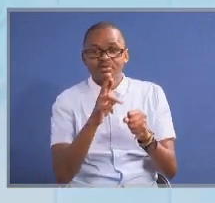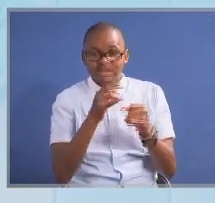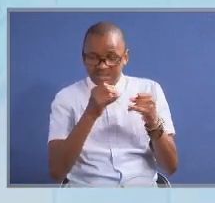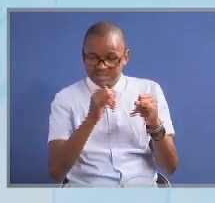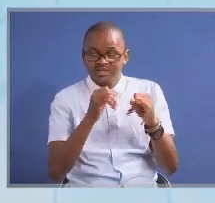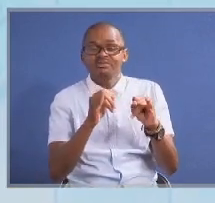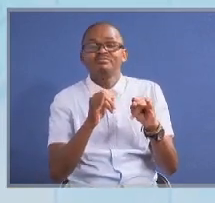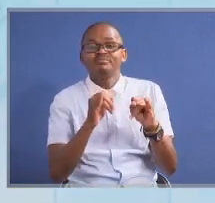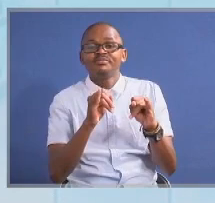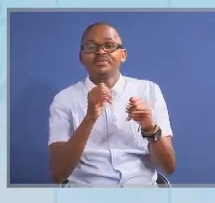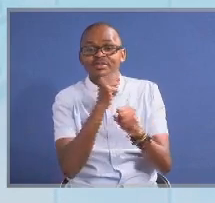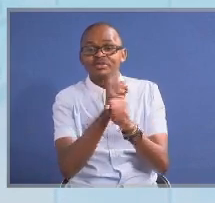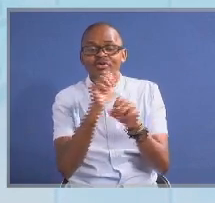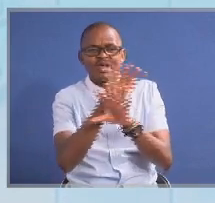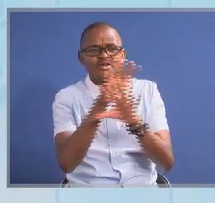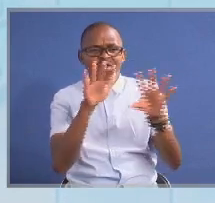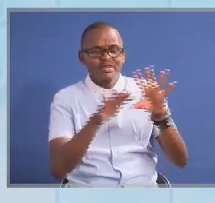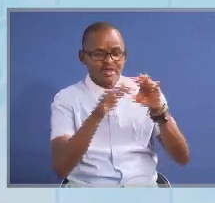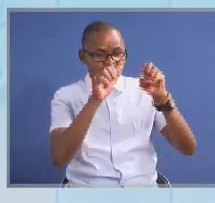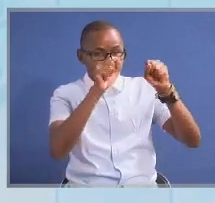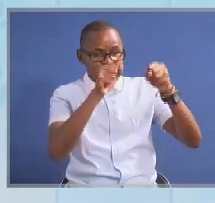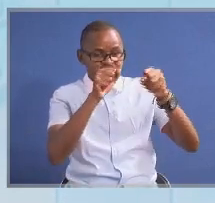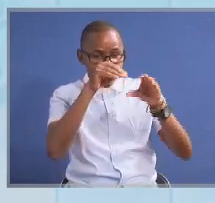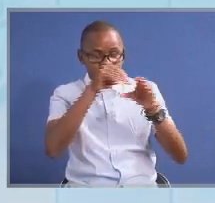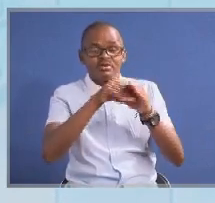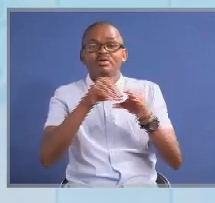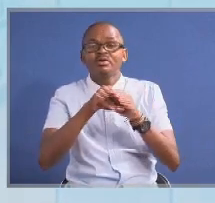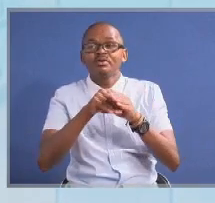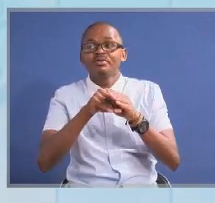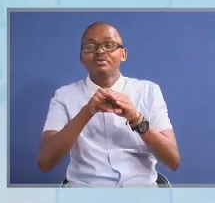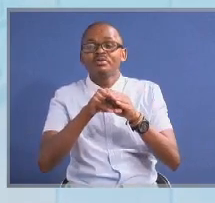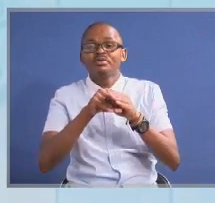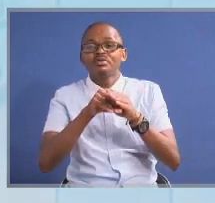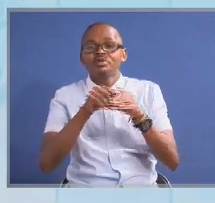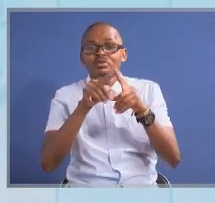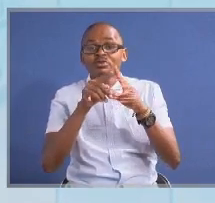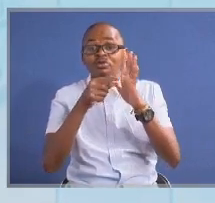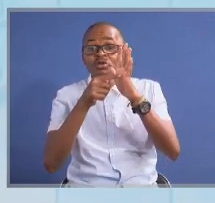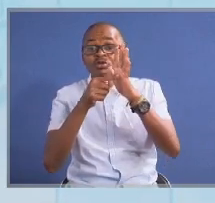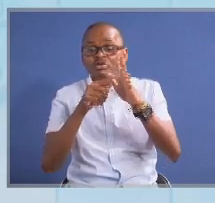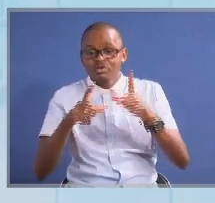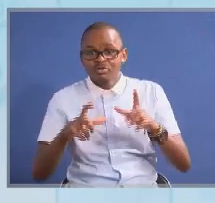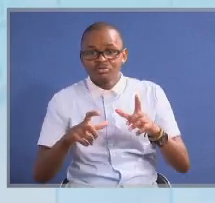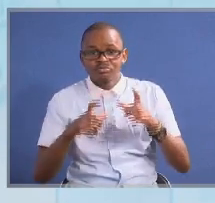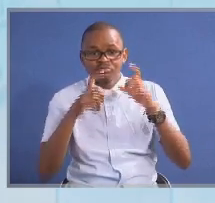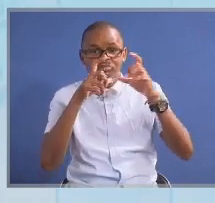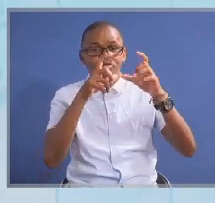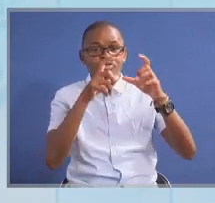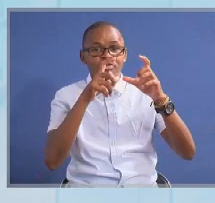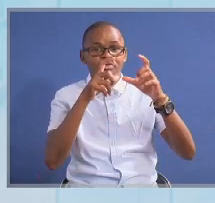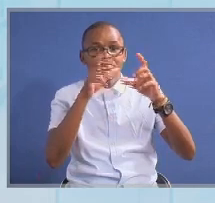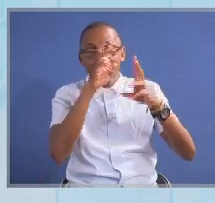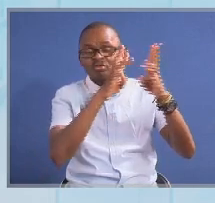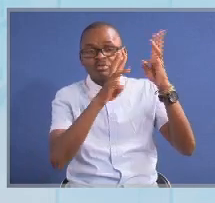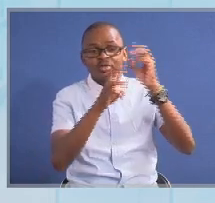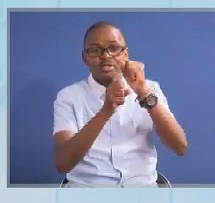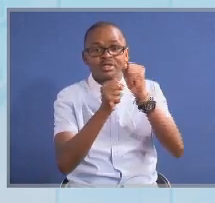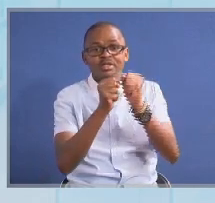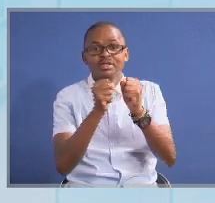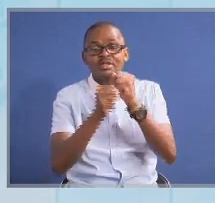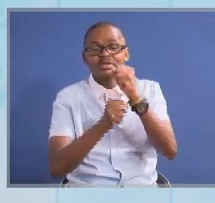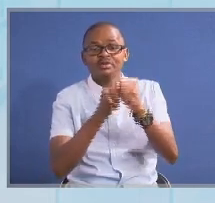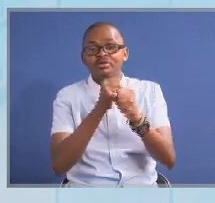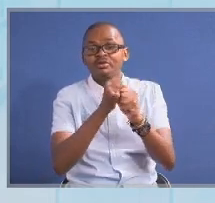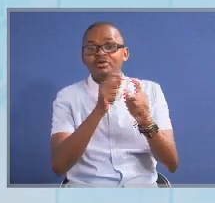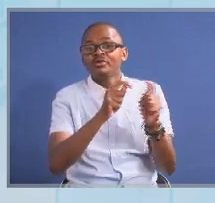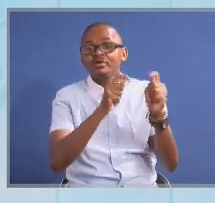tried to do everything we can within our ability to show to the world the last 10 years what we have